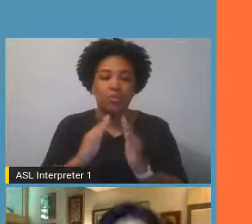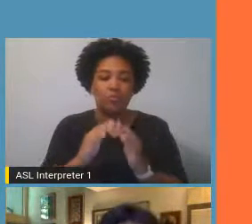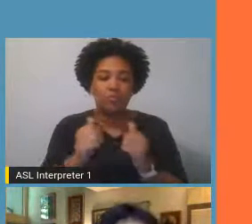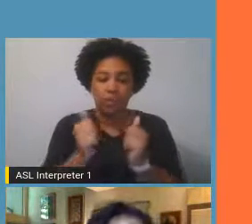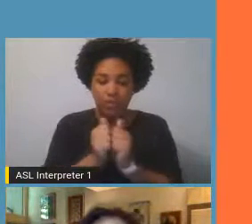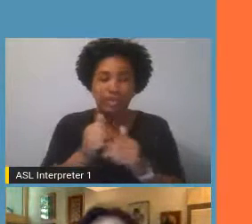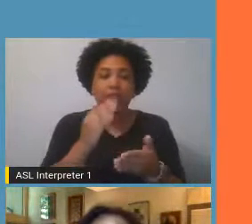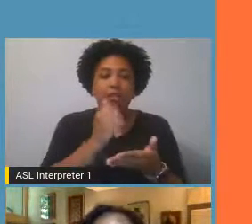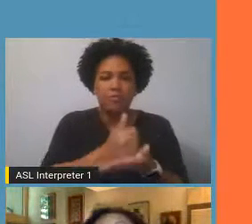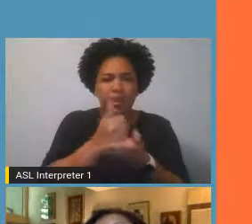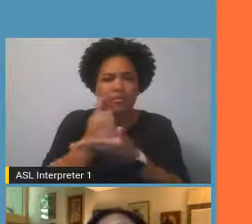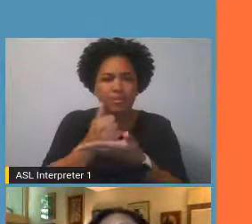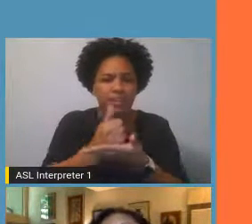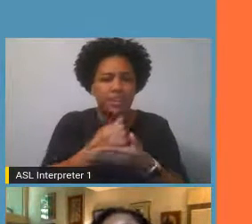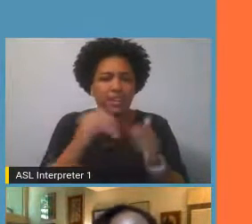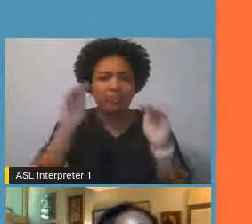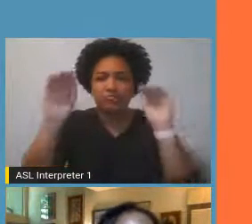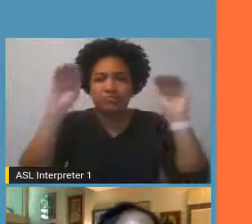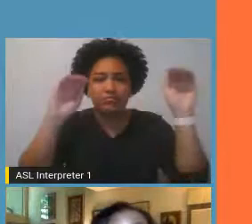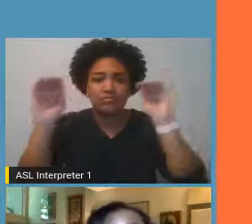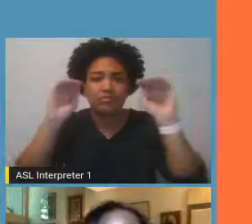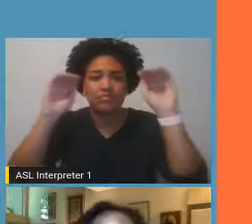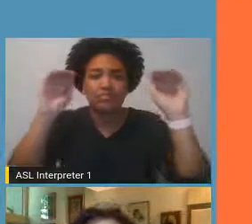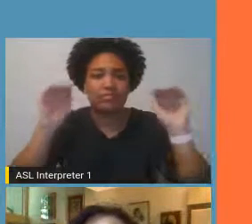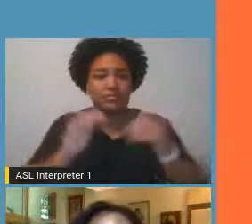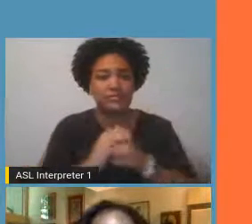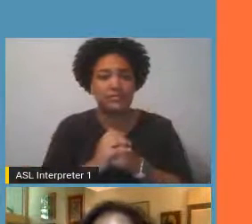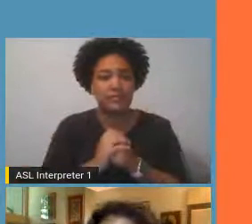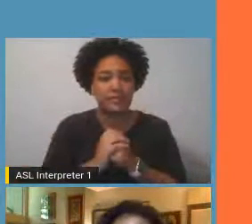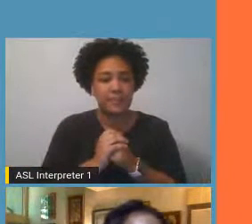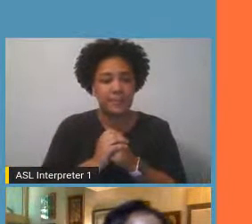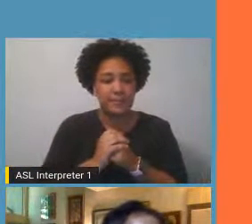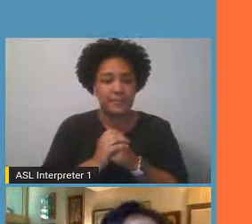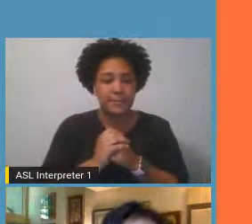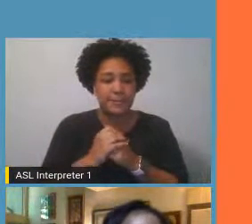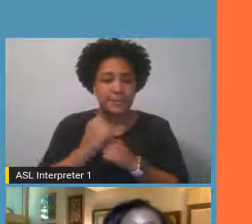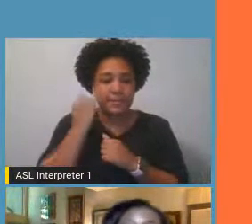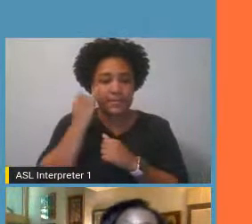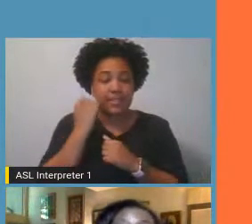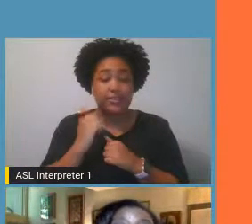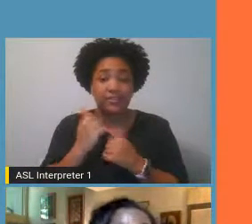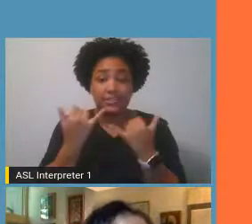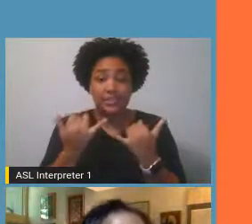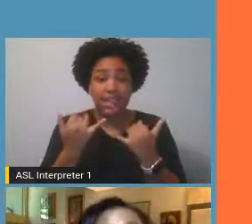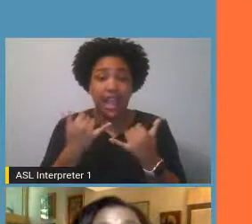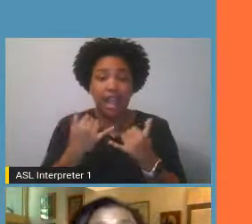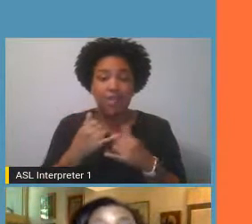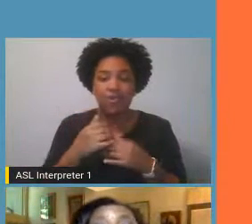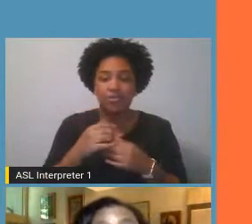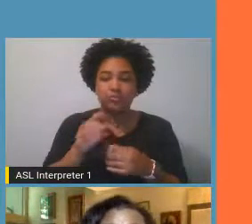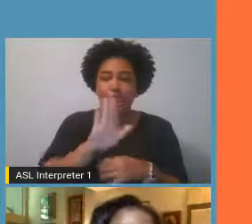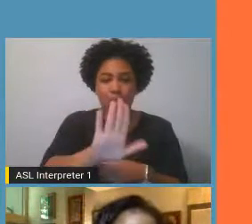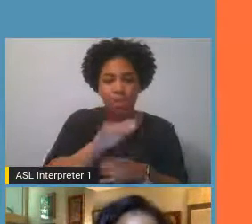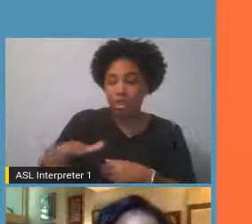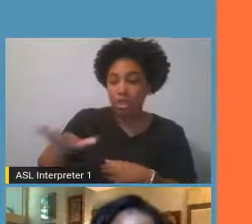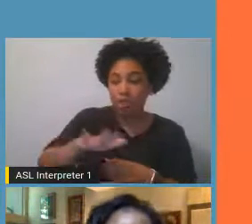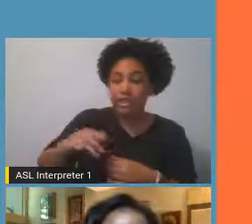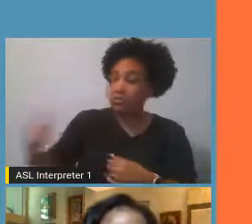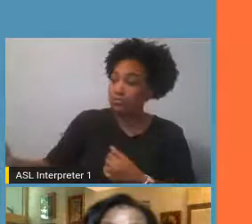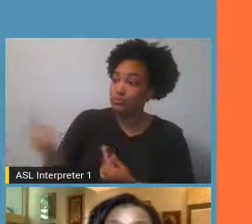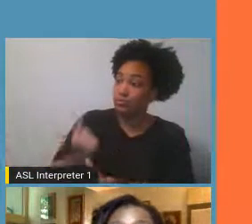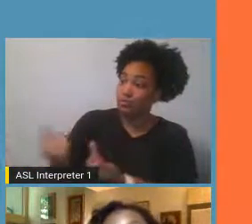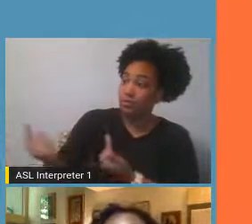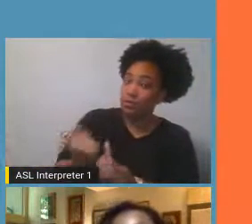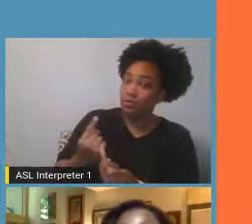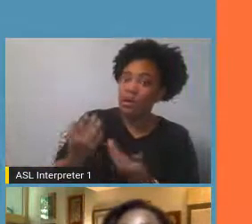those virtual visitors, if they're now coming to your location, maybe they'll become in-person visitors